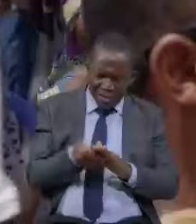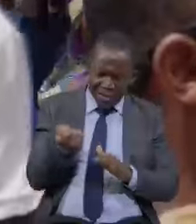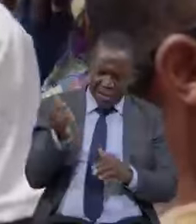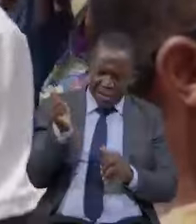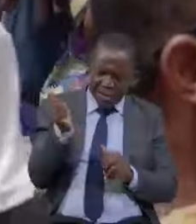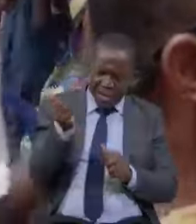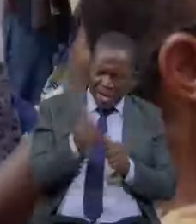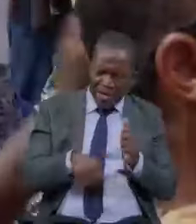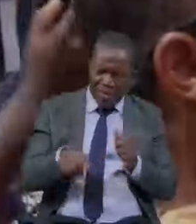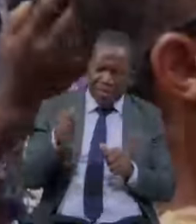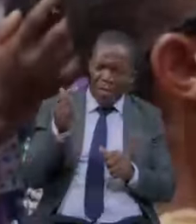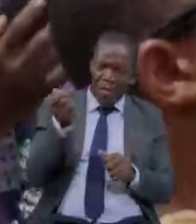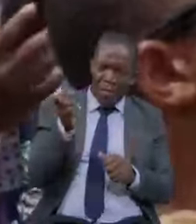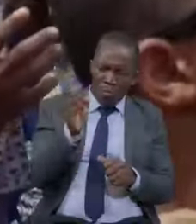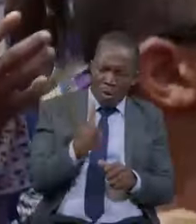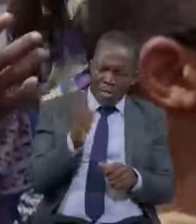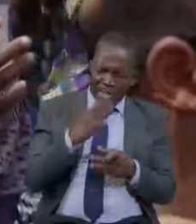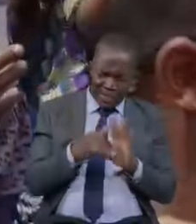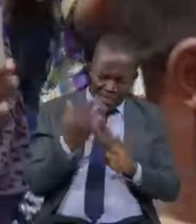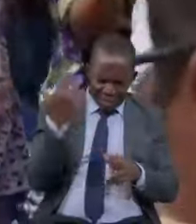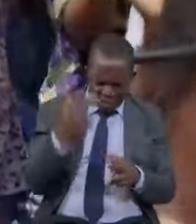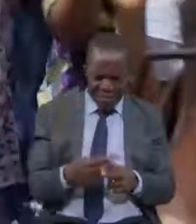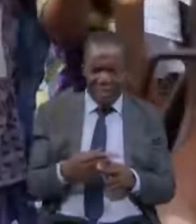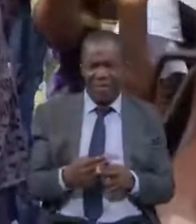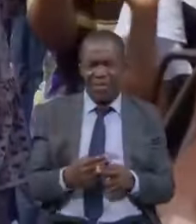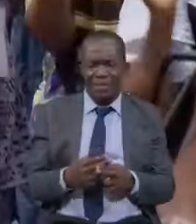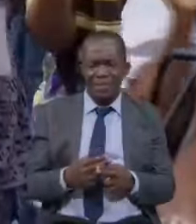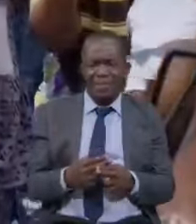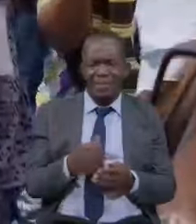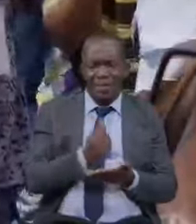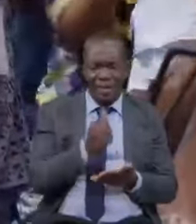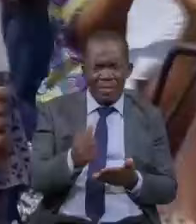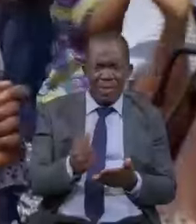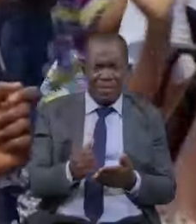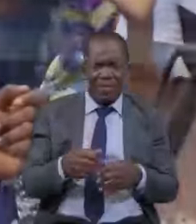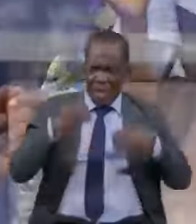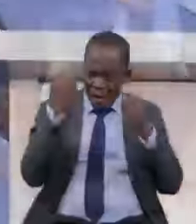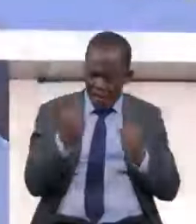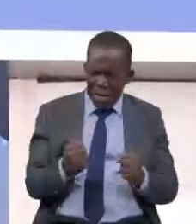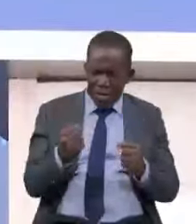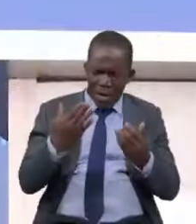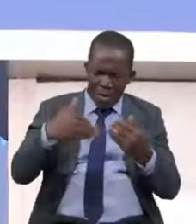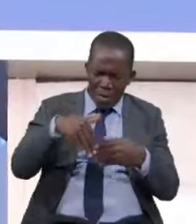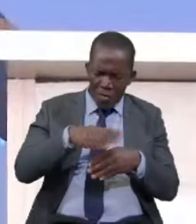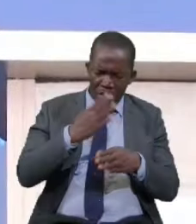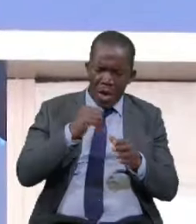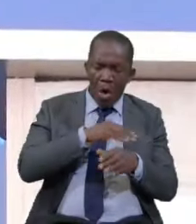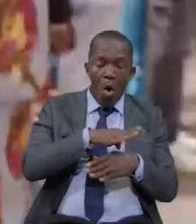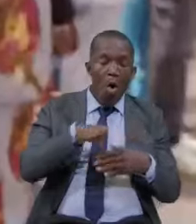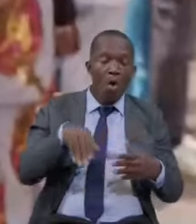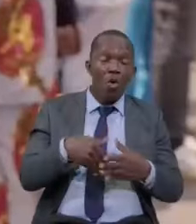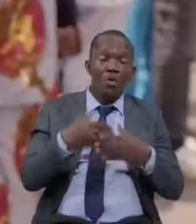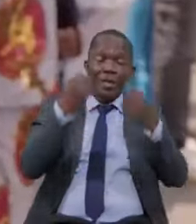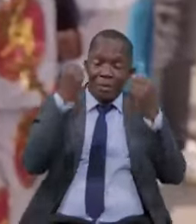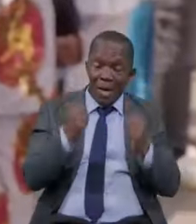name. And power over all the power of the enemies.